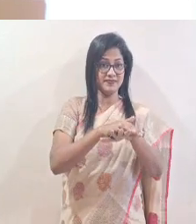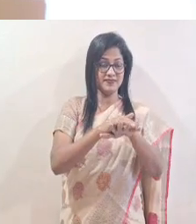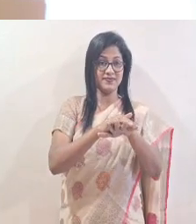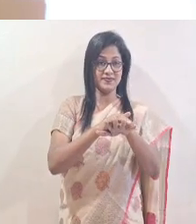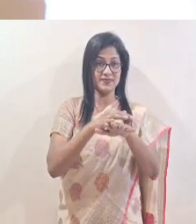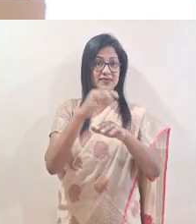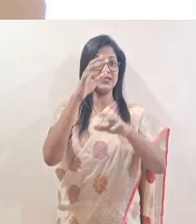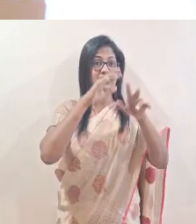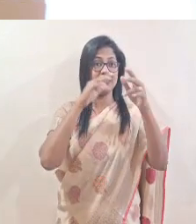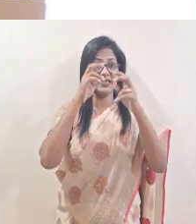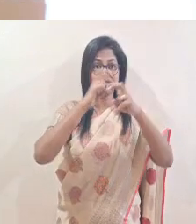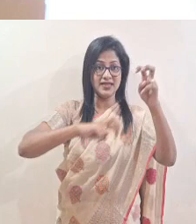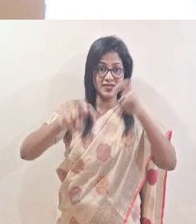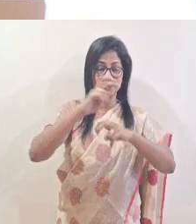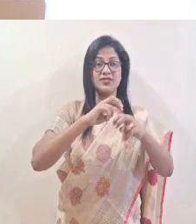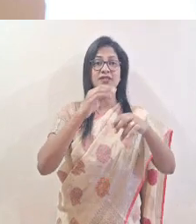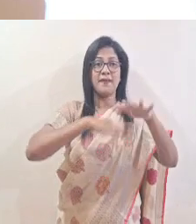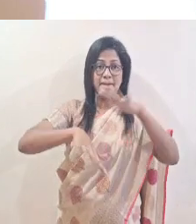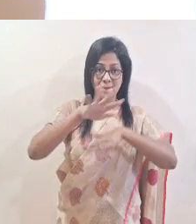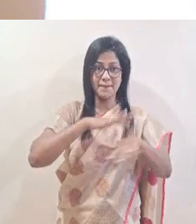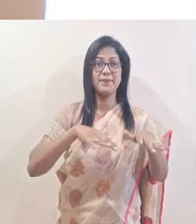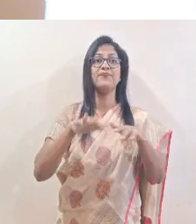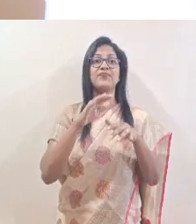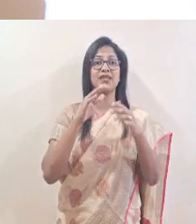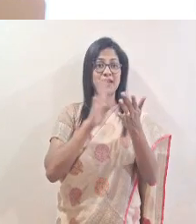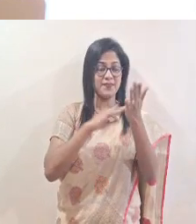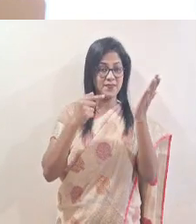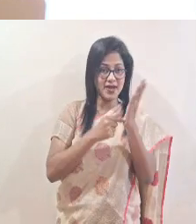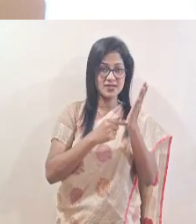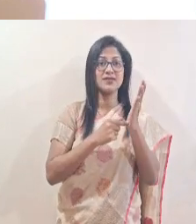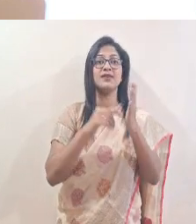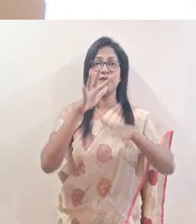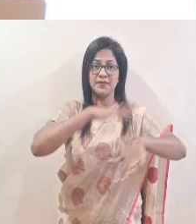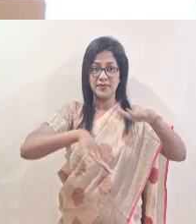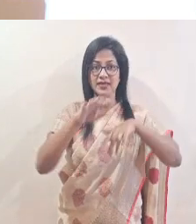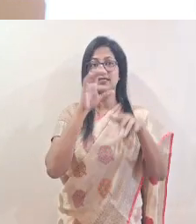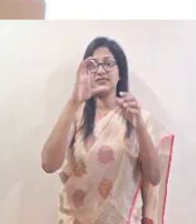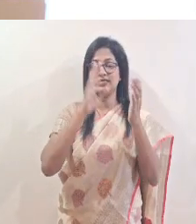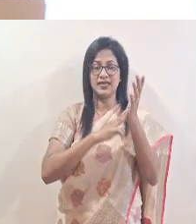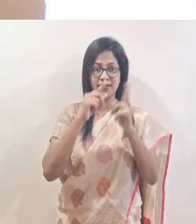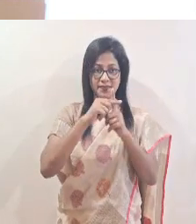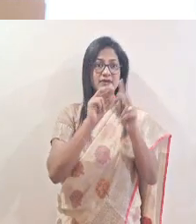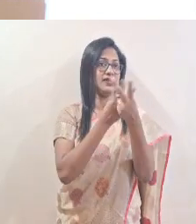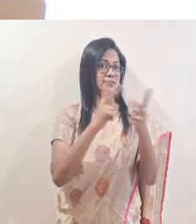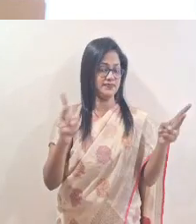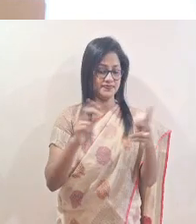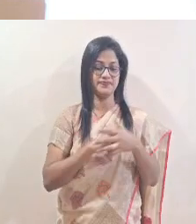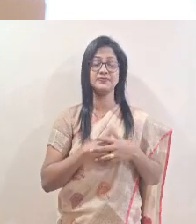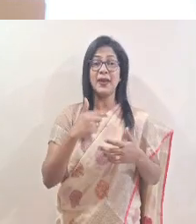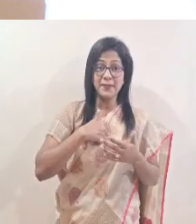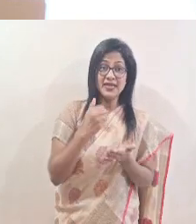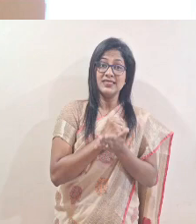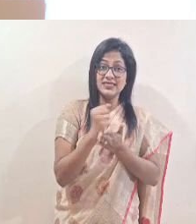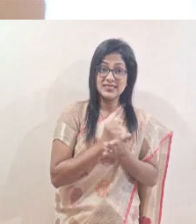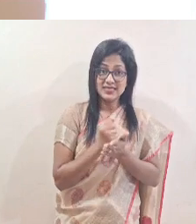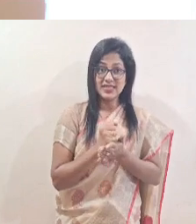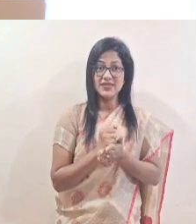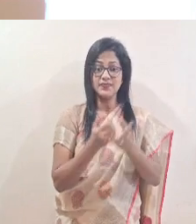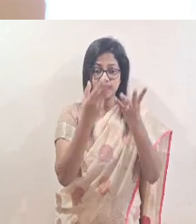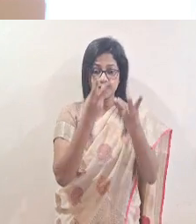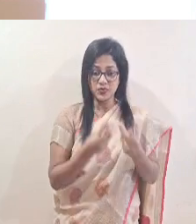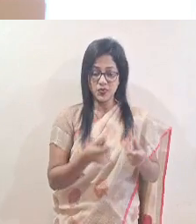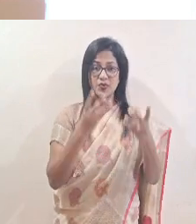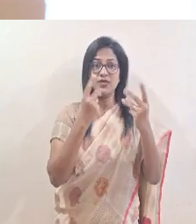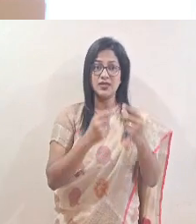with the transportation is mainly done in the planning aspect, the master plans and the CMPs and all. So what I am trying to do here